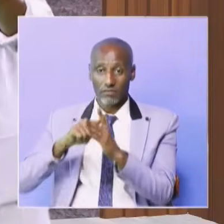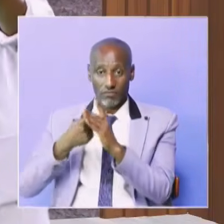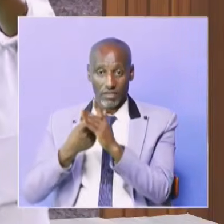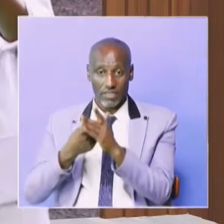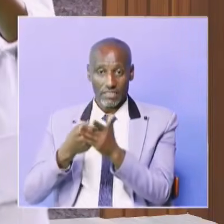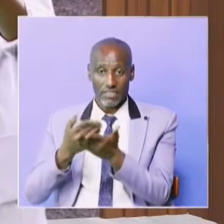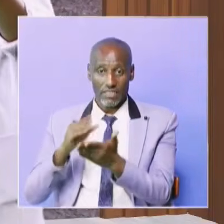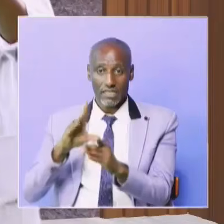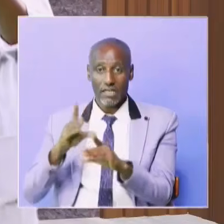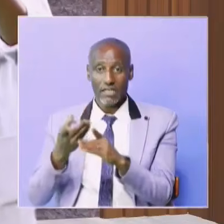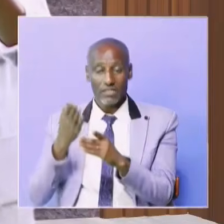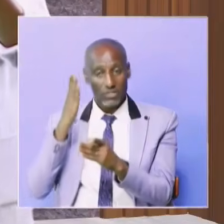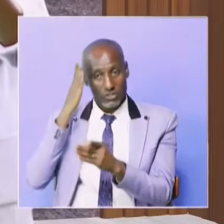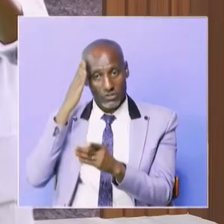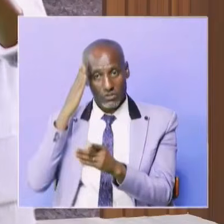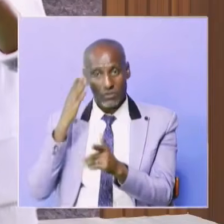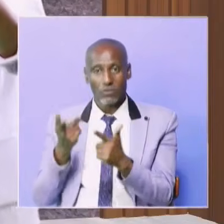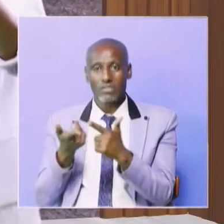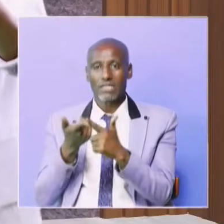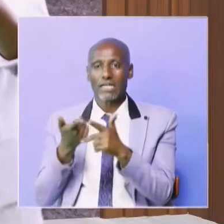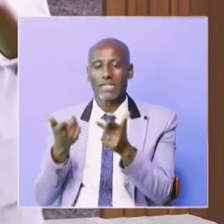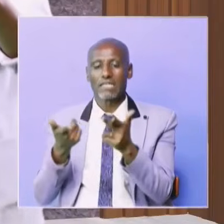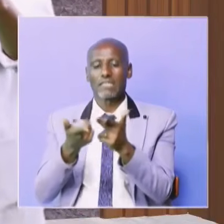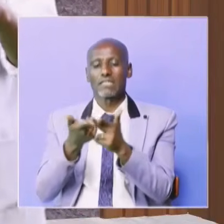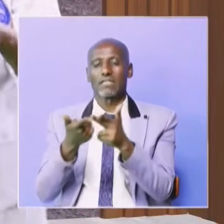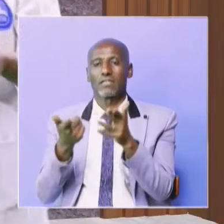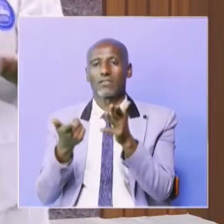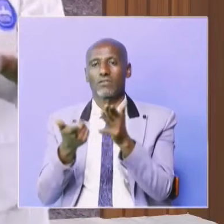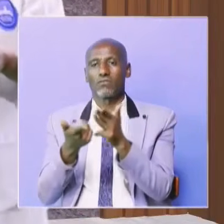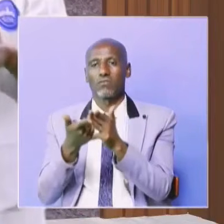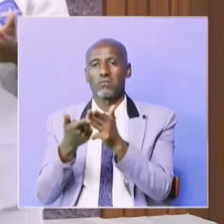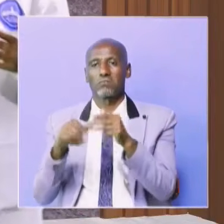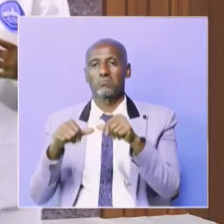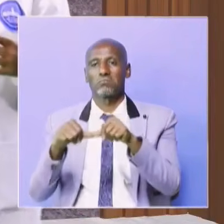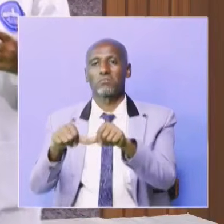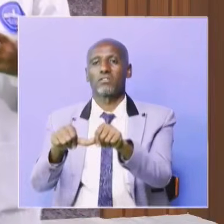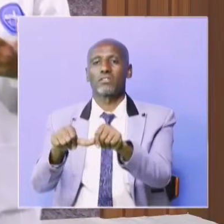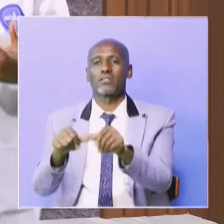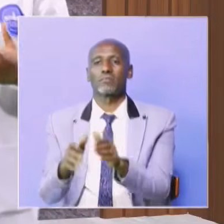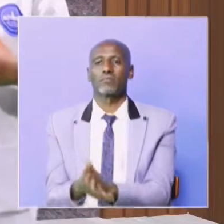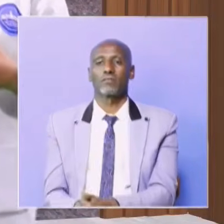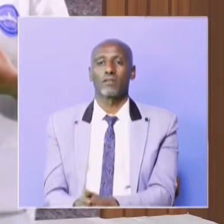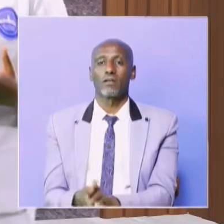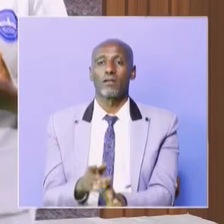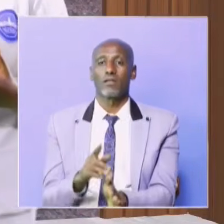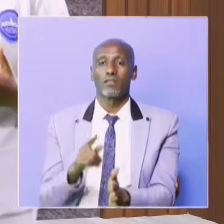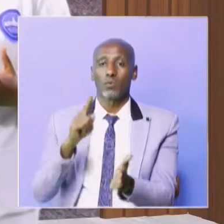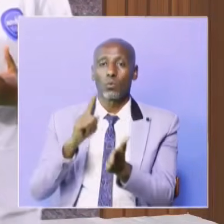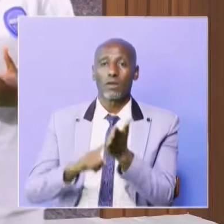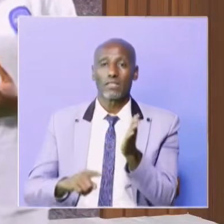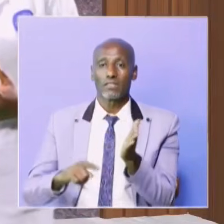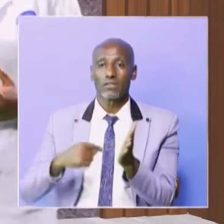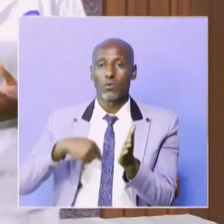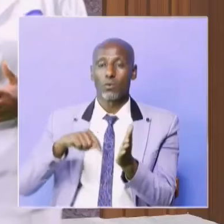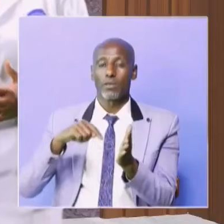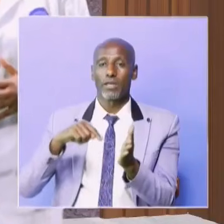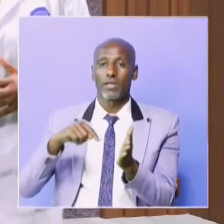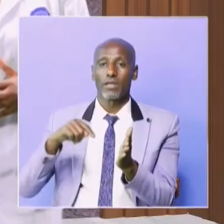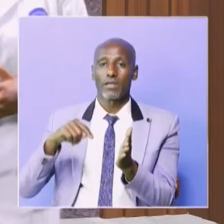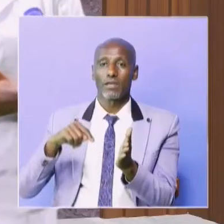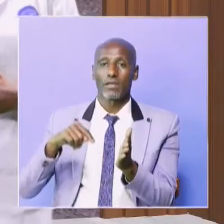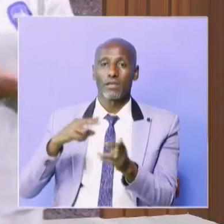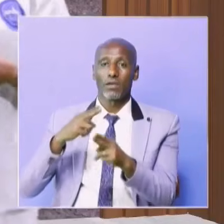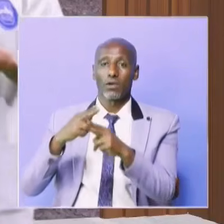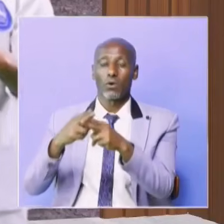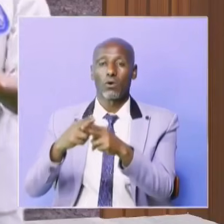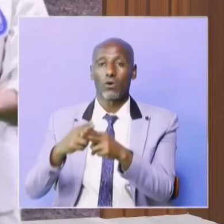what you learn, second class, third class, and so on. These are what we call schedules. So whether your